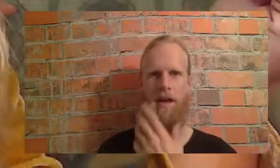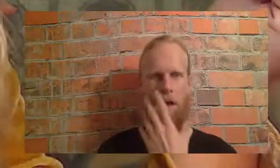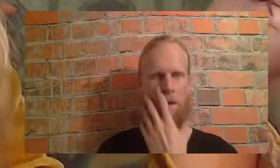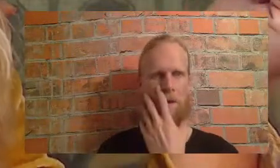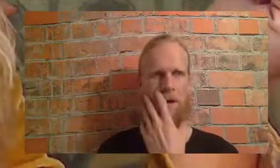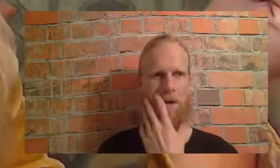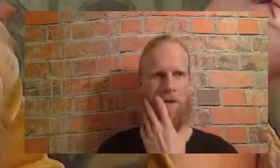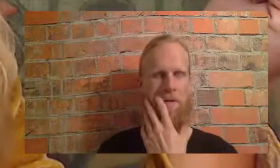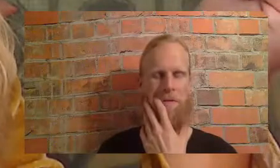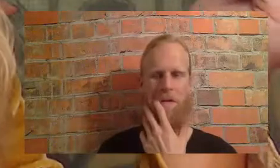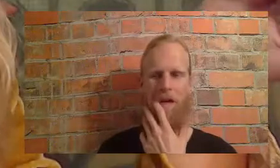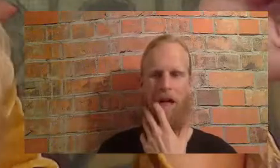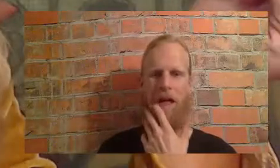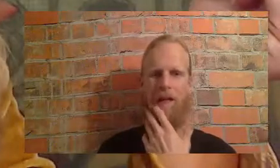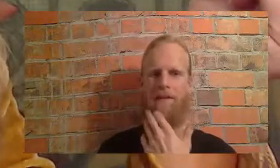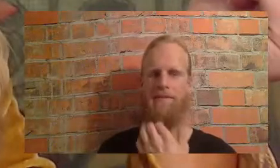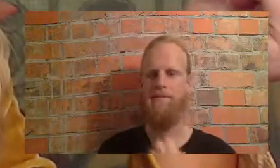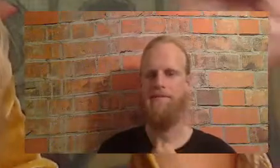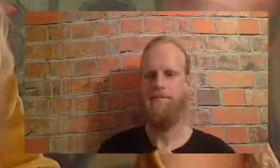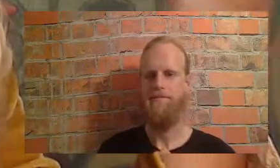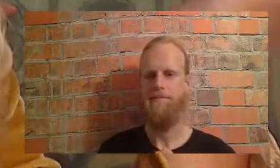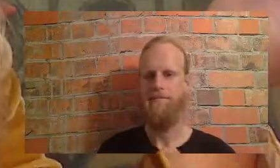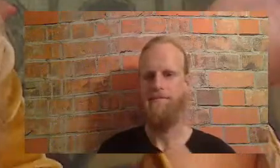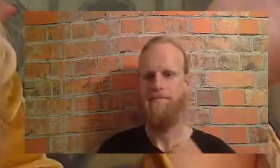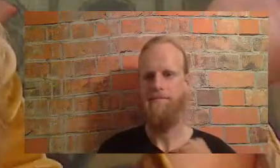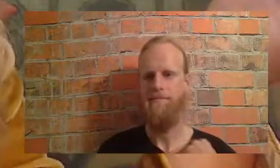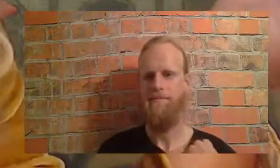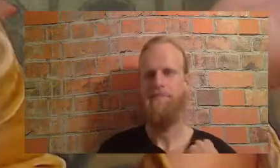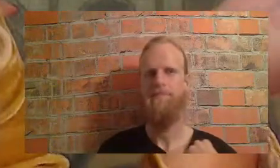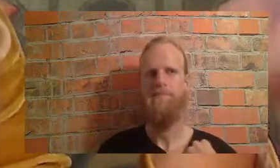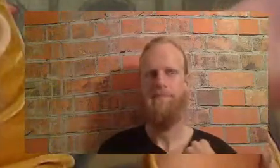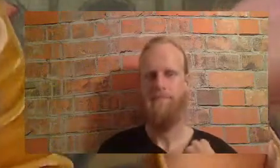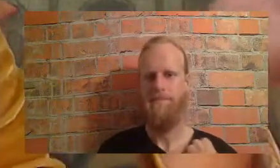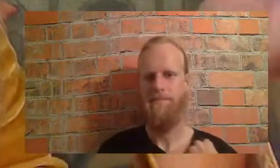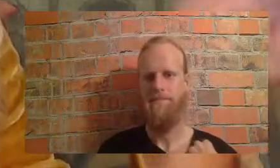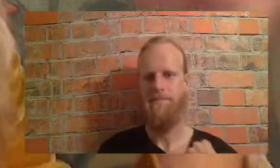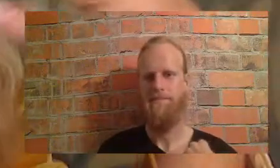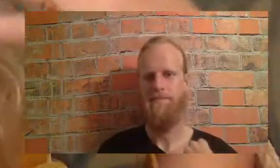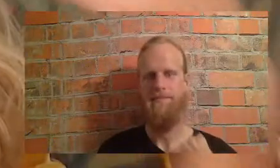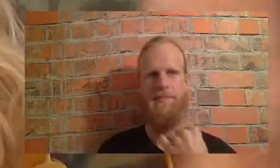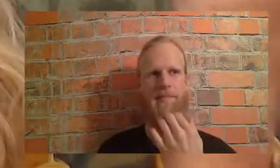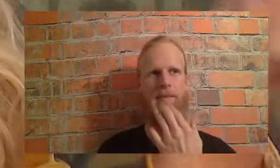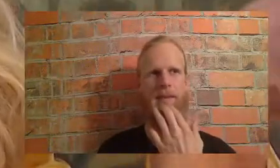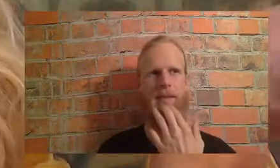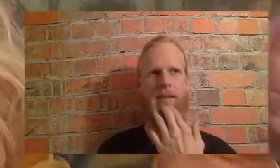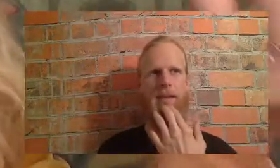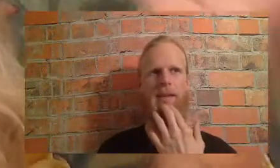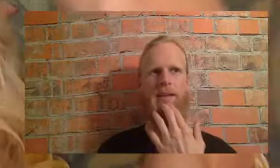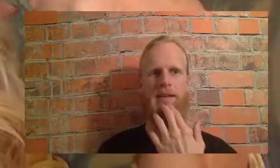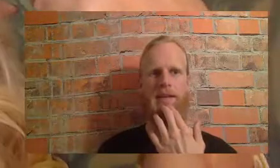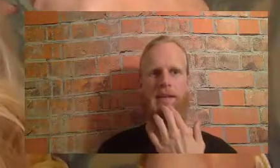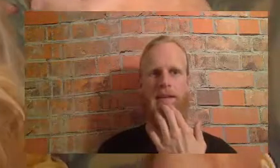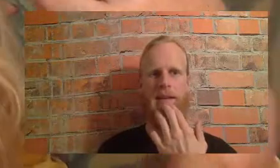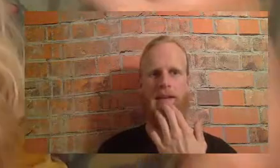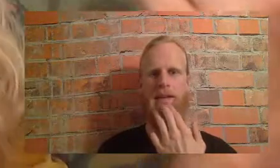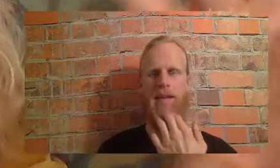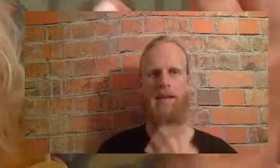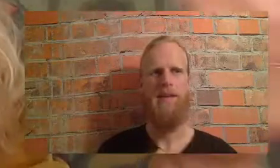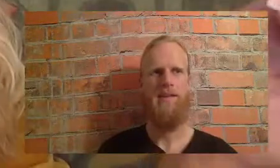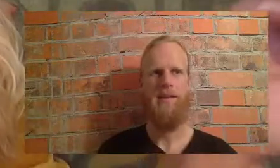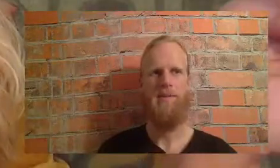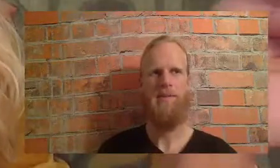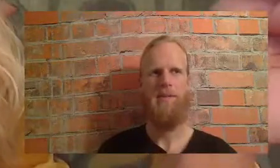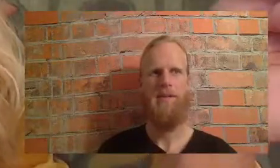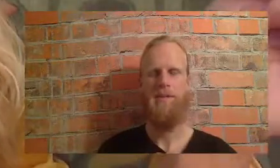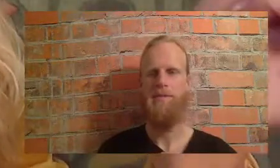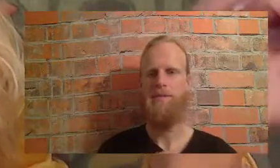to help us, support us because we need it, but sometimes it actually feels good because it's a way of bringing attention that maybe